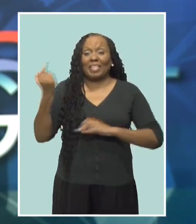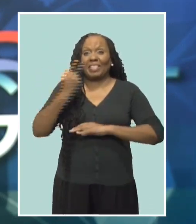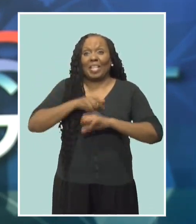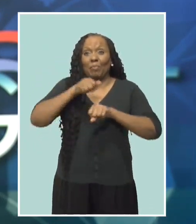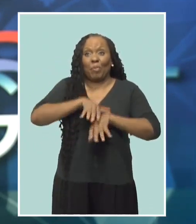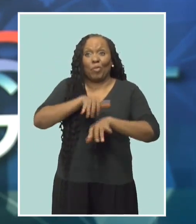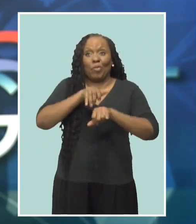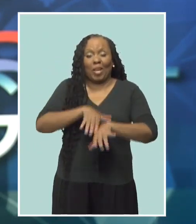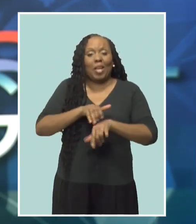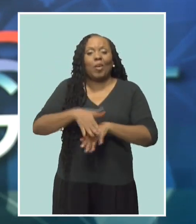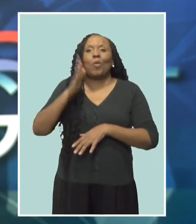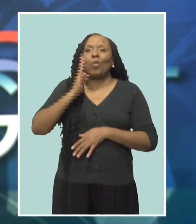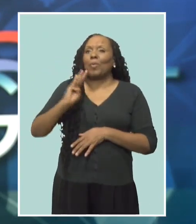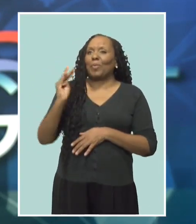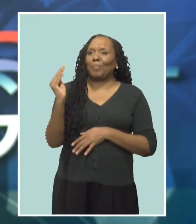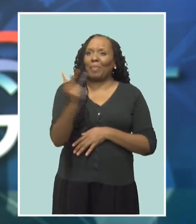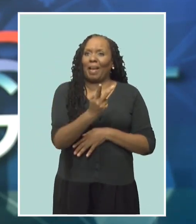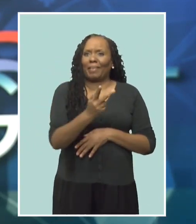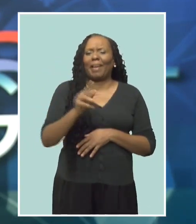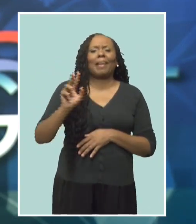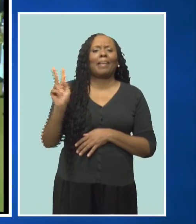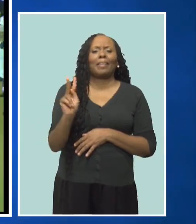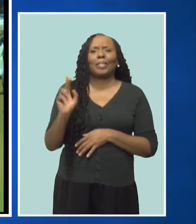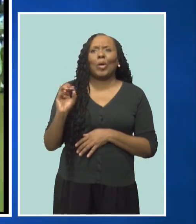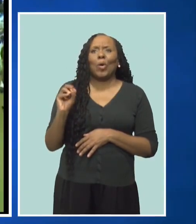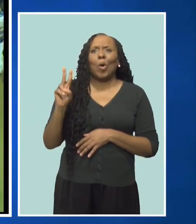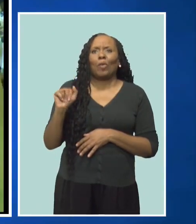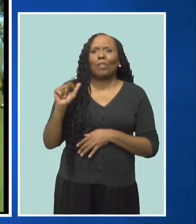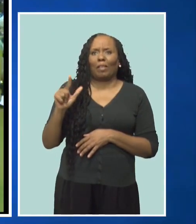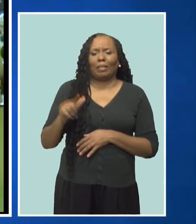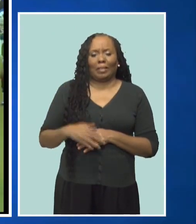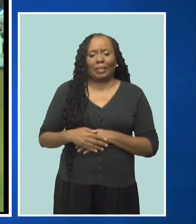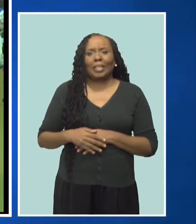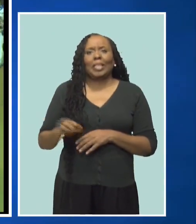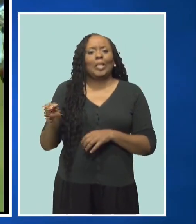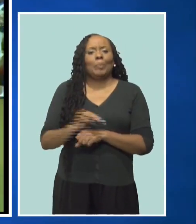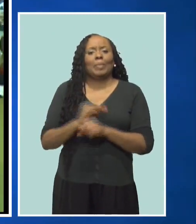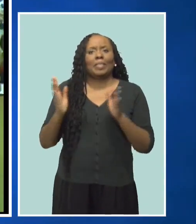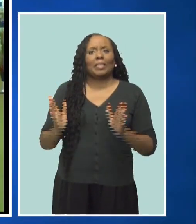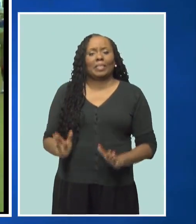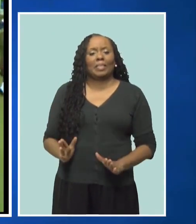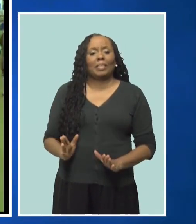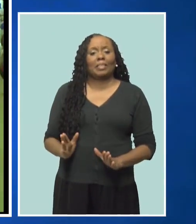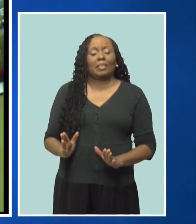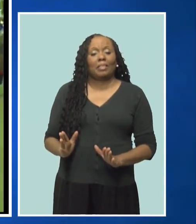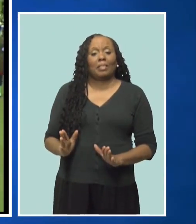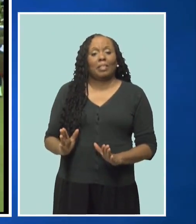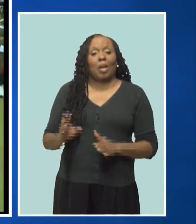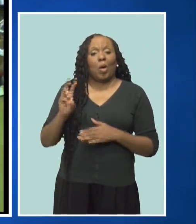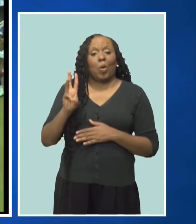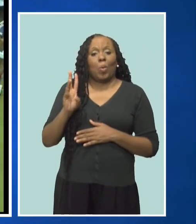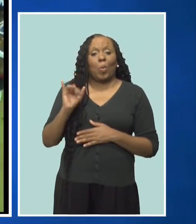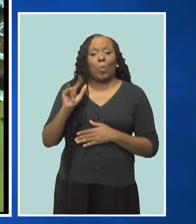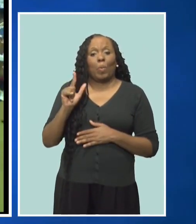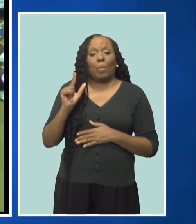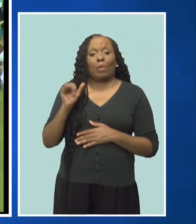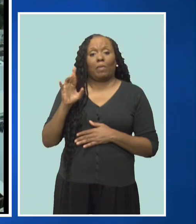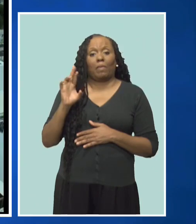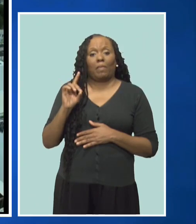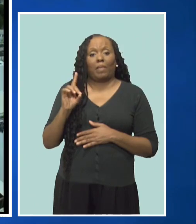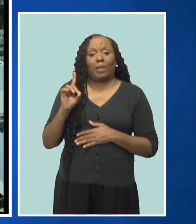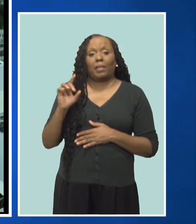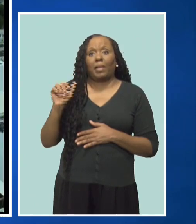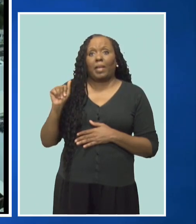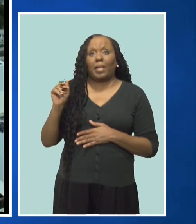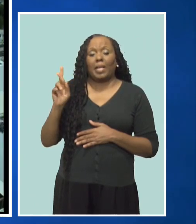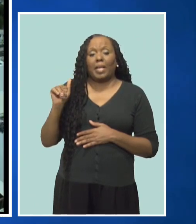to Kensington Oval this year. This announcement from Minister of Home Affairs and Information Wilfred Abrams, who says the national event was held at the